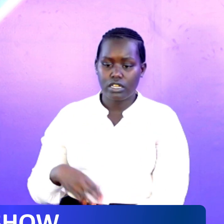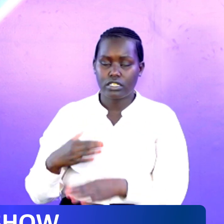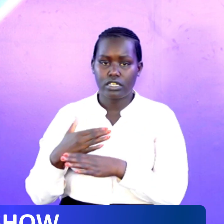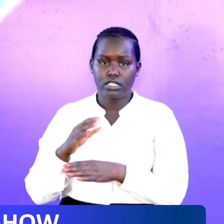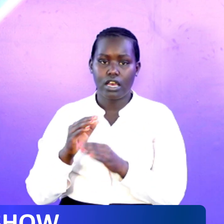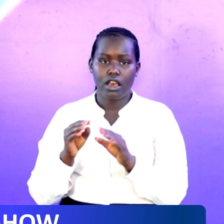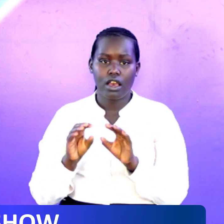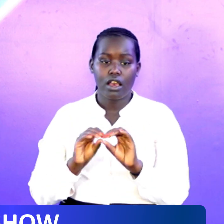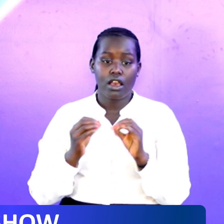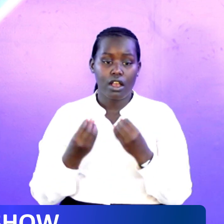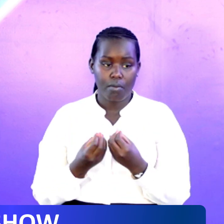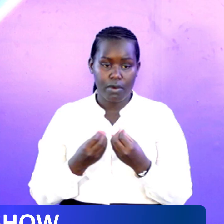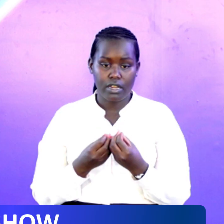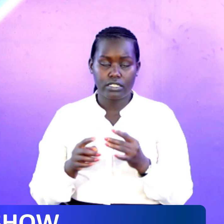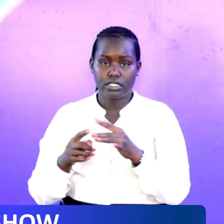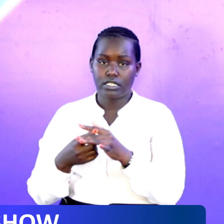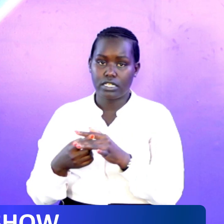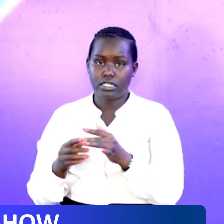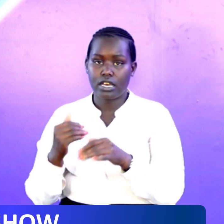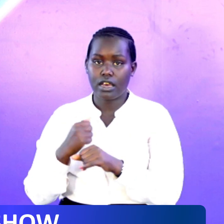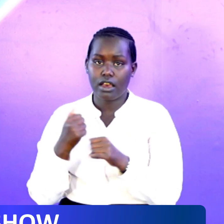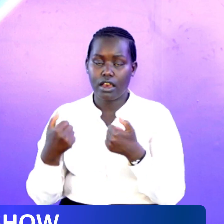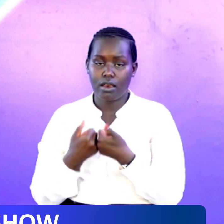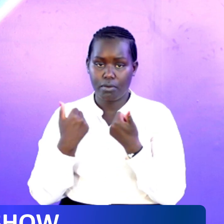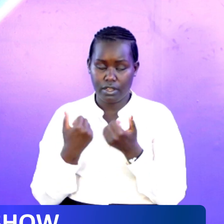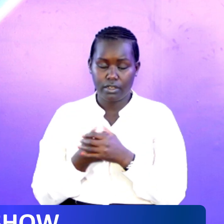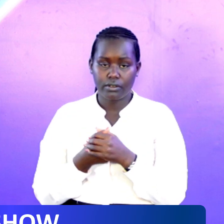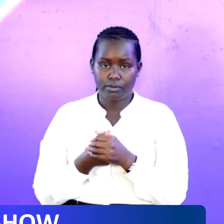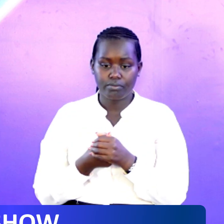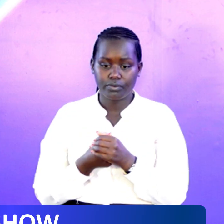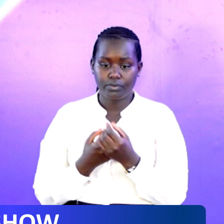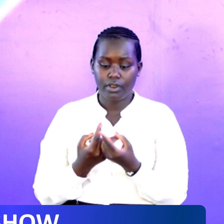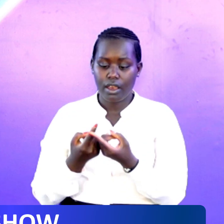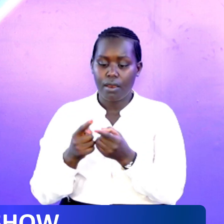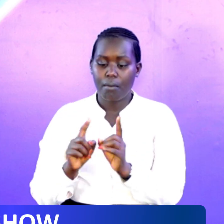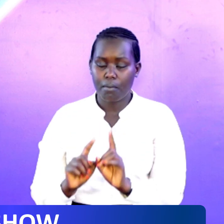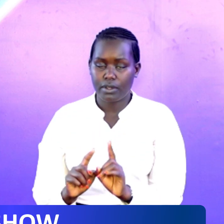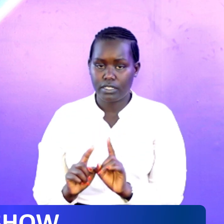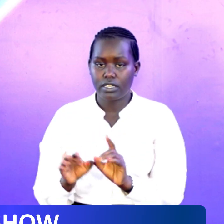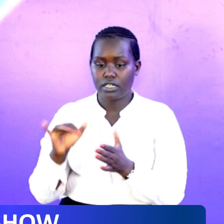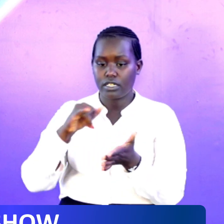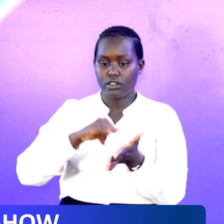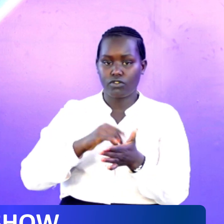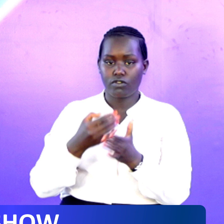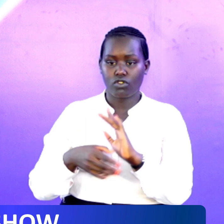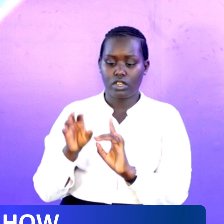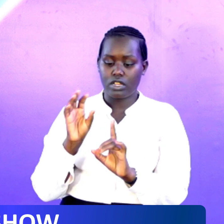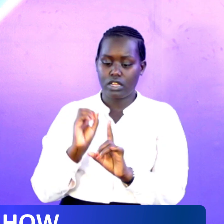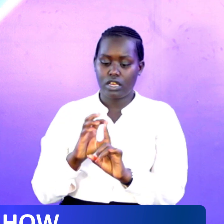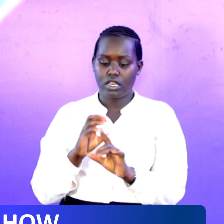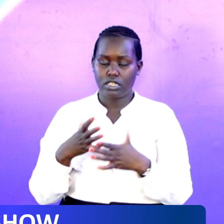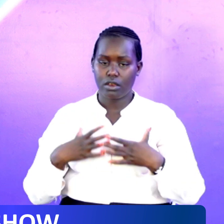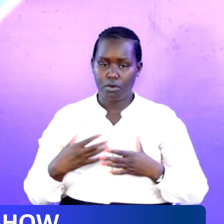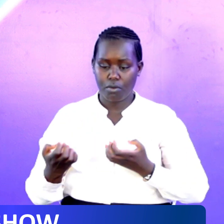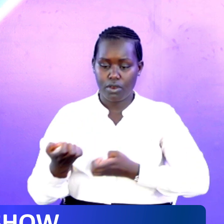were supposed to come to church, preach the word of God in 5 minutes and go away. But nowadays, pastors involved in counseling people